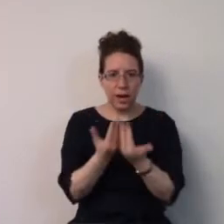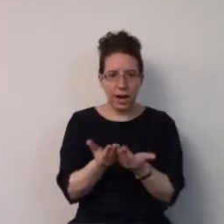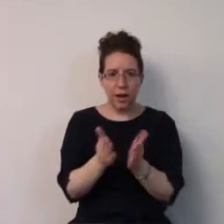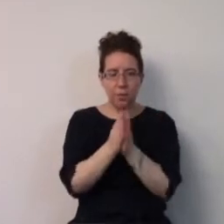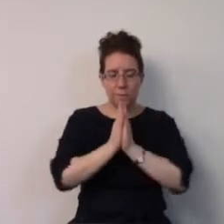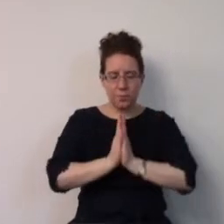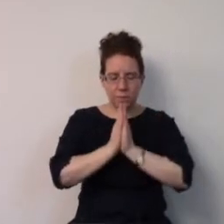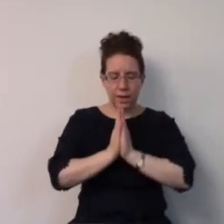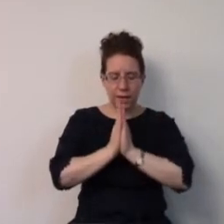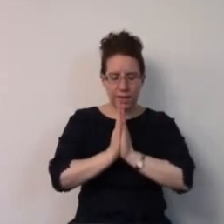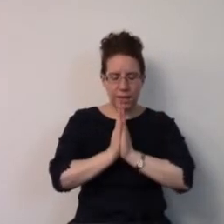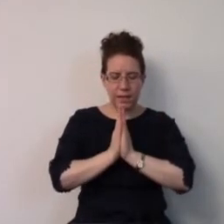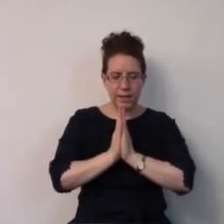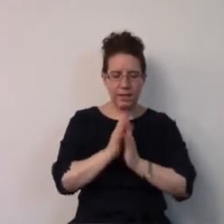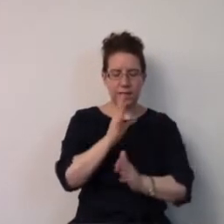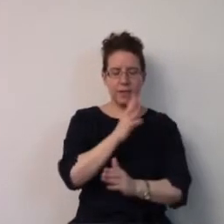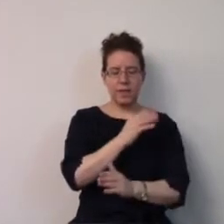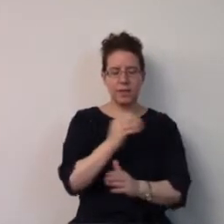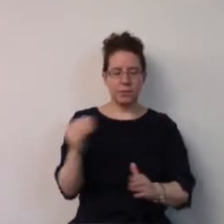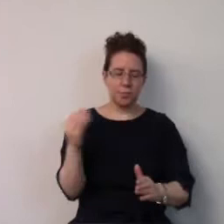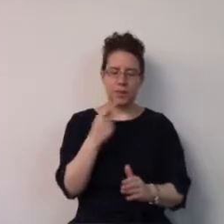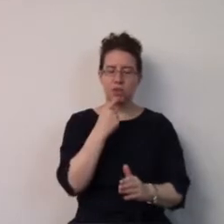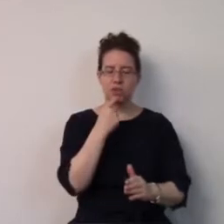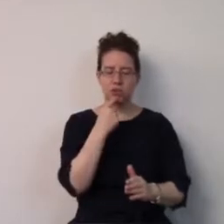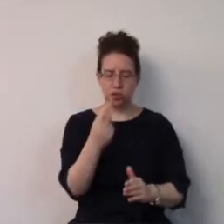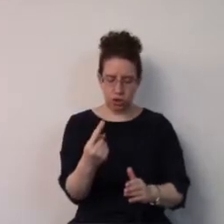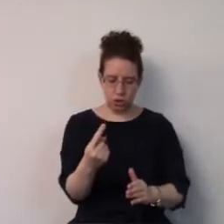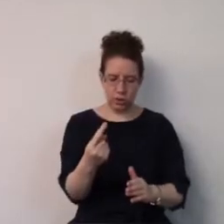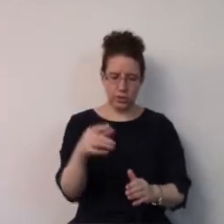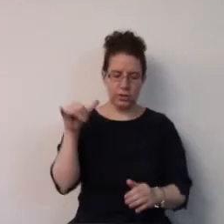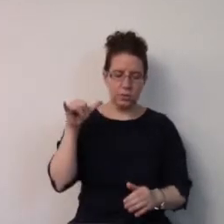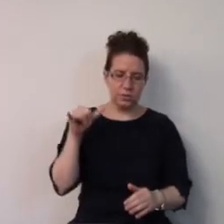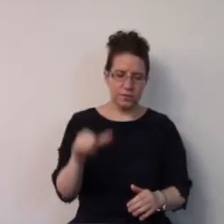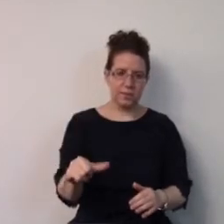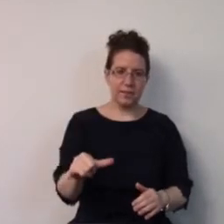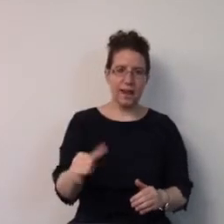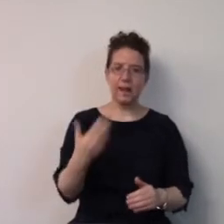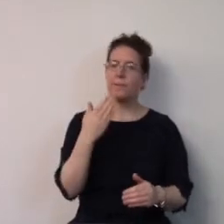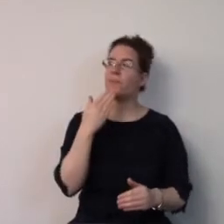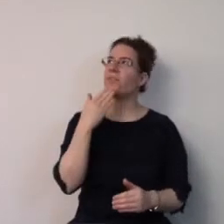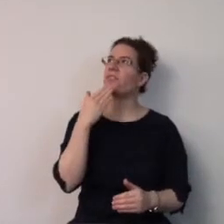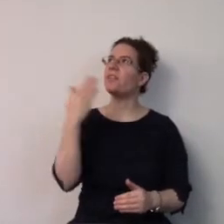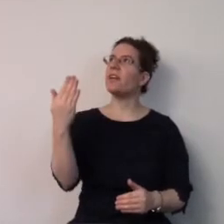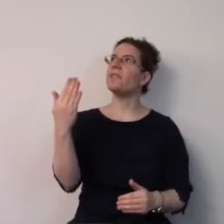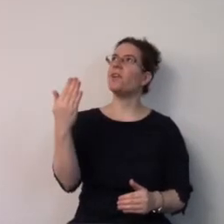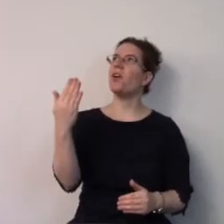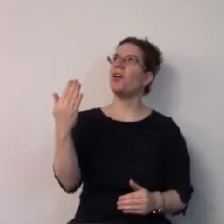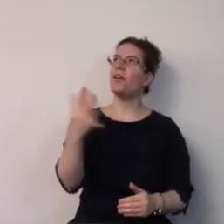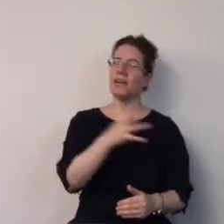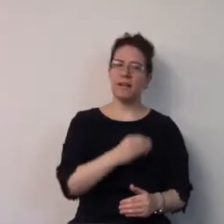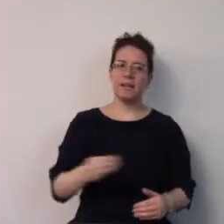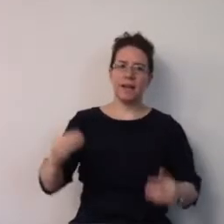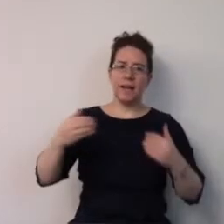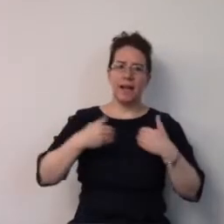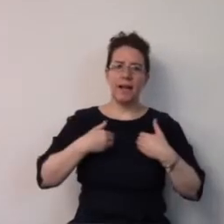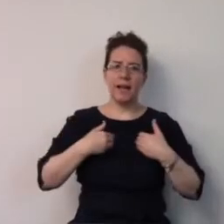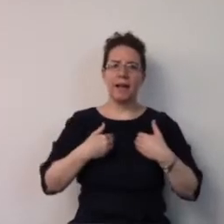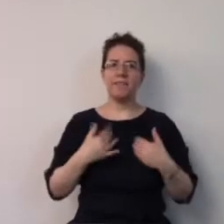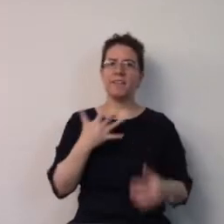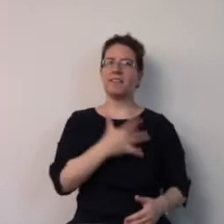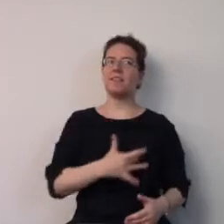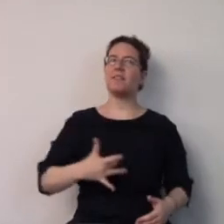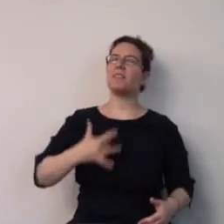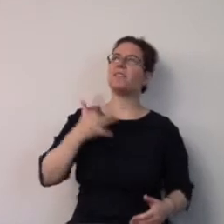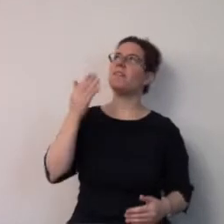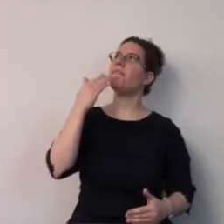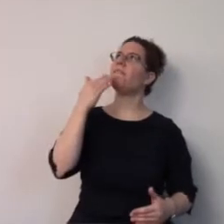thankful and have a thankful spirit. All right. Because when you start murmuring and griping, it's going to cause there to